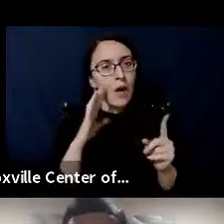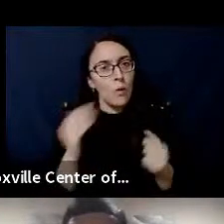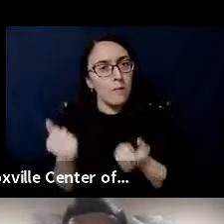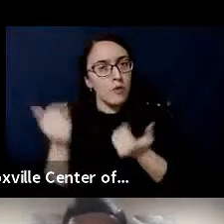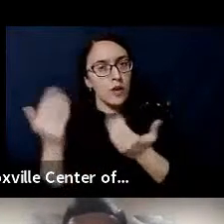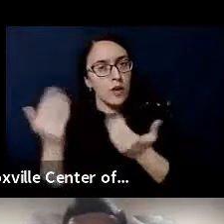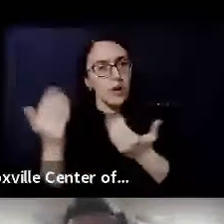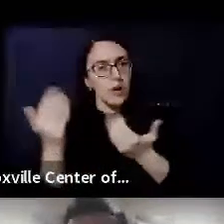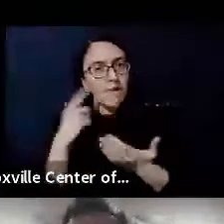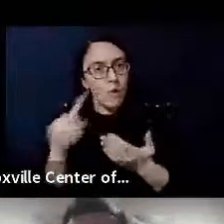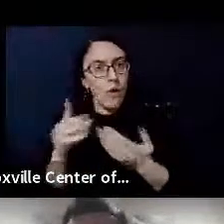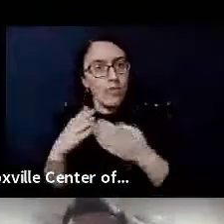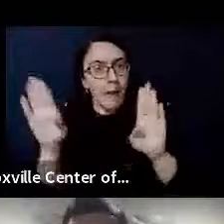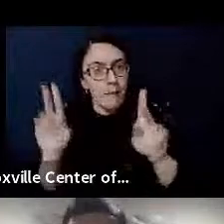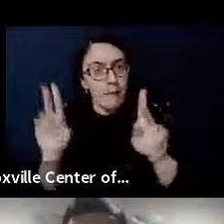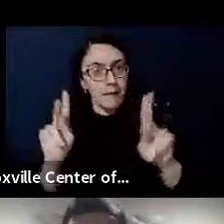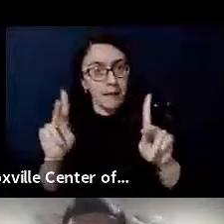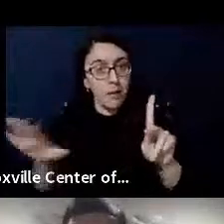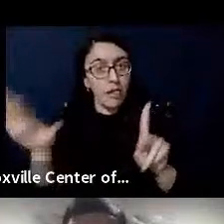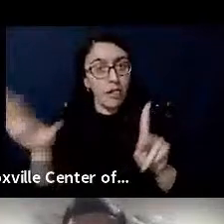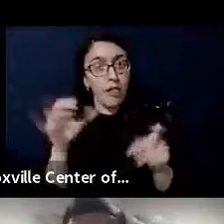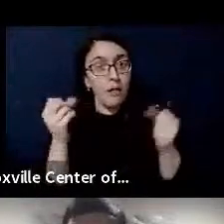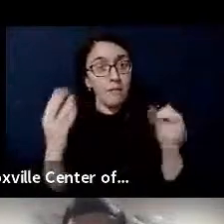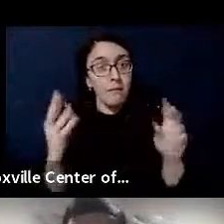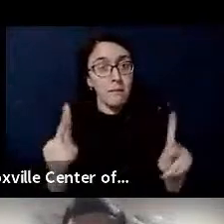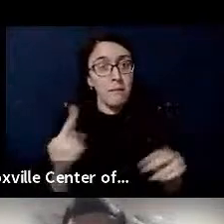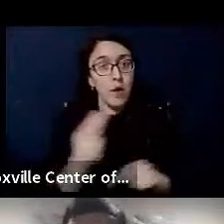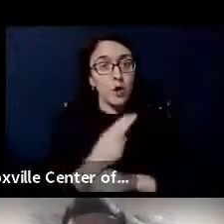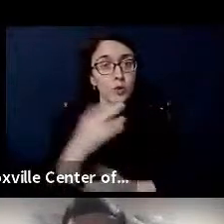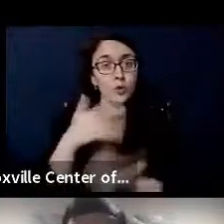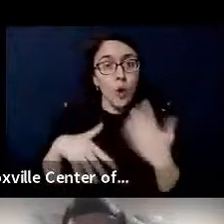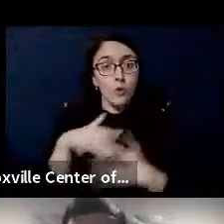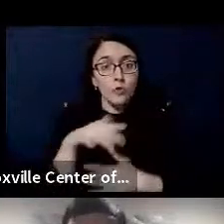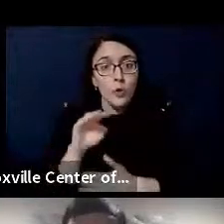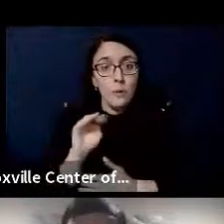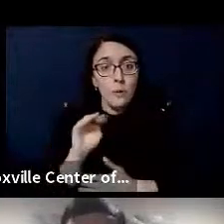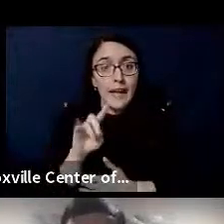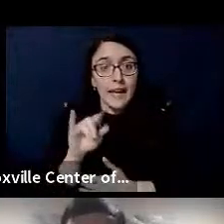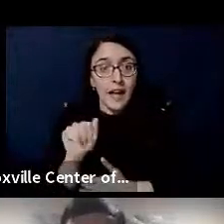lot of people use social media. They believe in certain